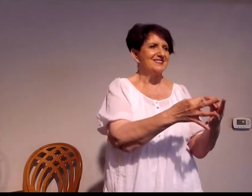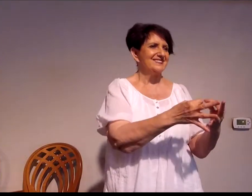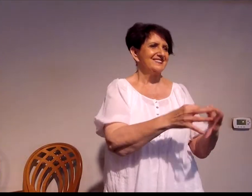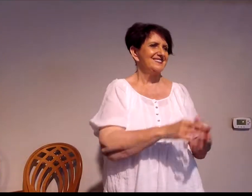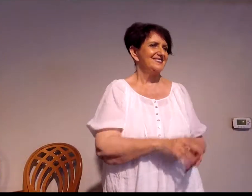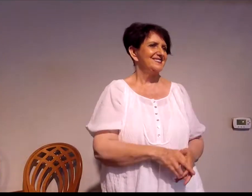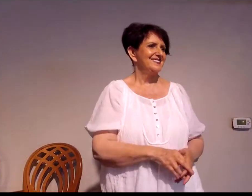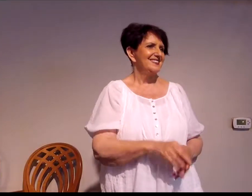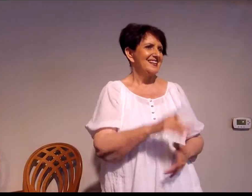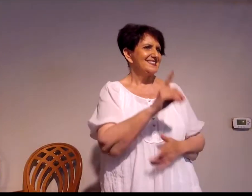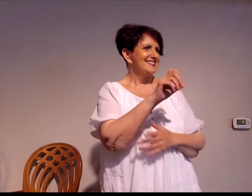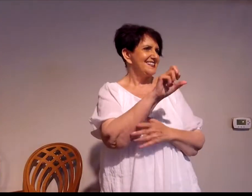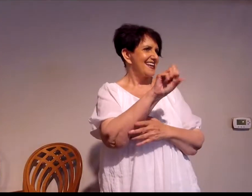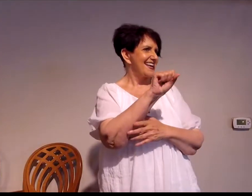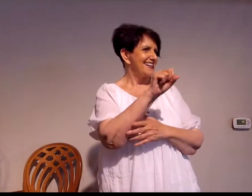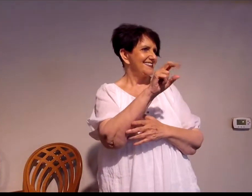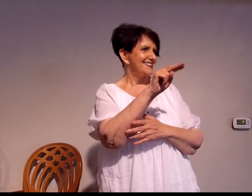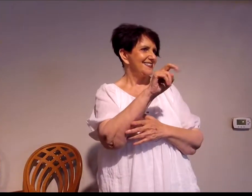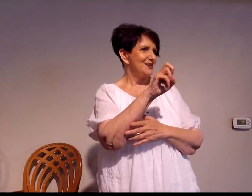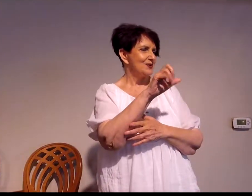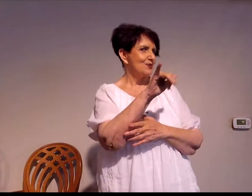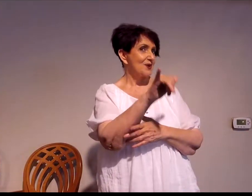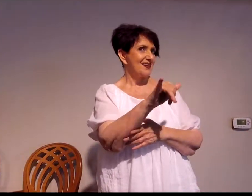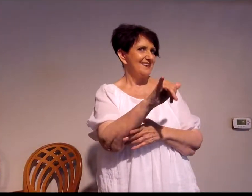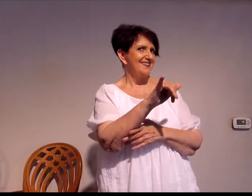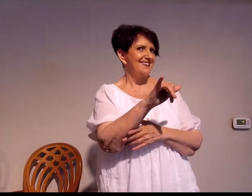It's a Disney kind of family.